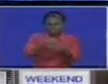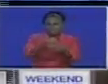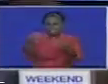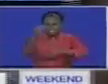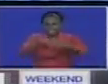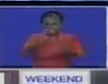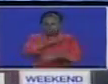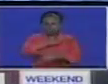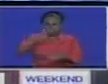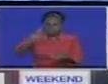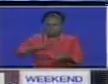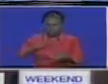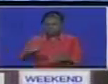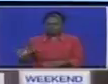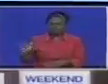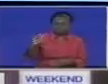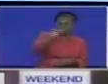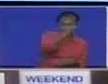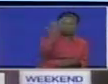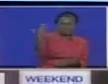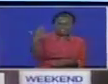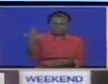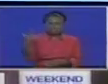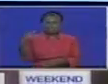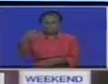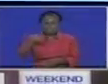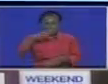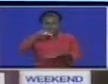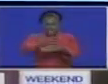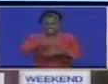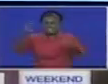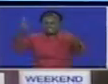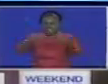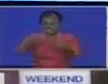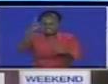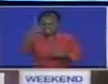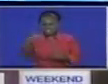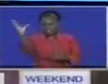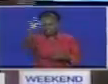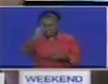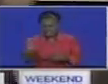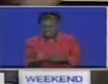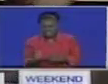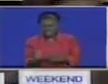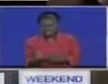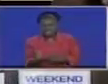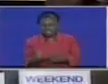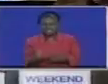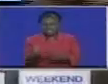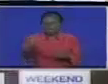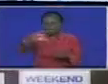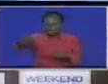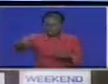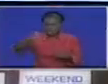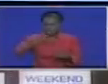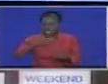which airlifted ballot materials. And I would tell you, I got 73% of the votes cast. Mm-hmm. And it is only my constituency, I think,